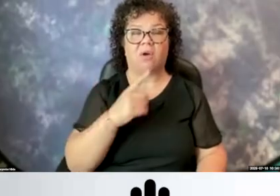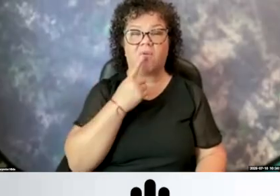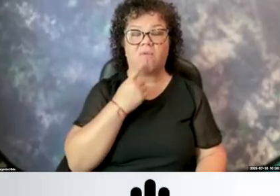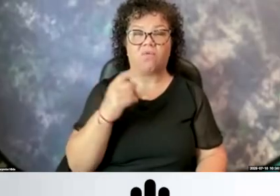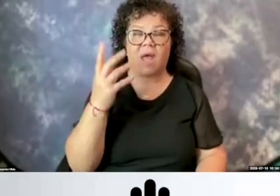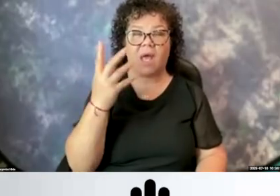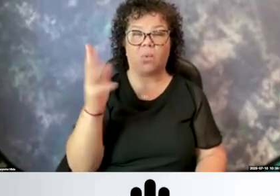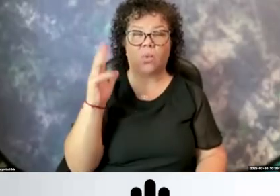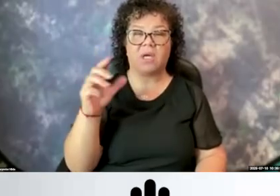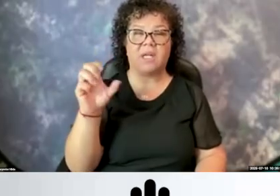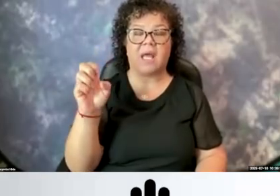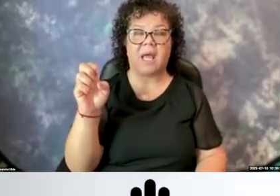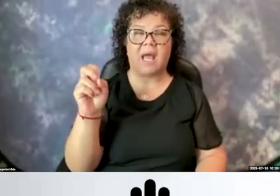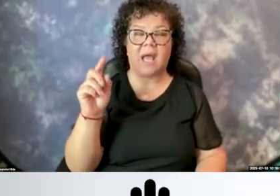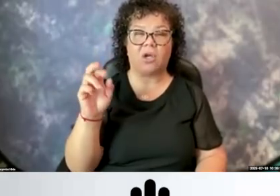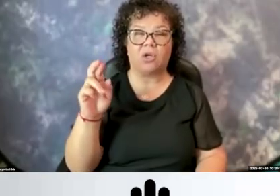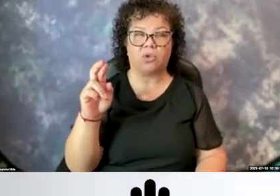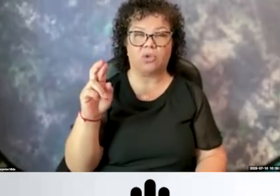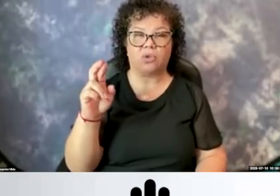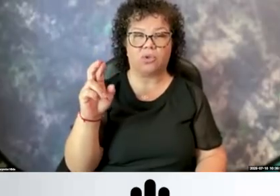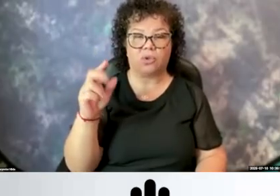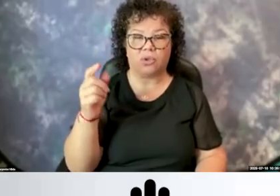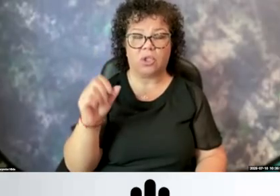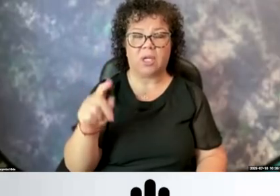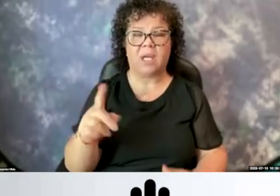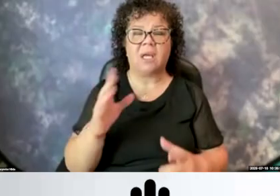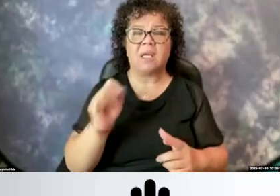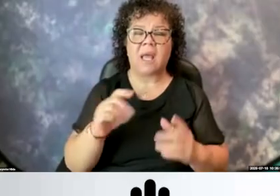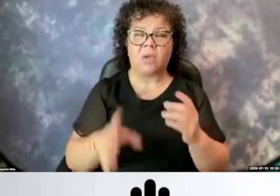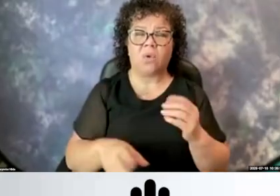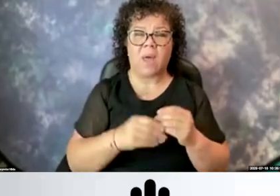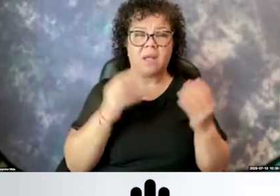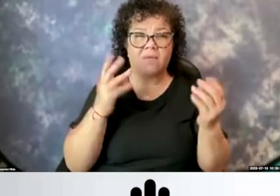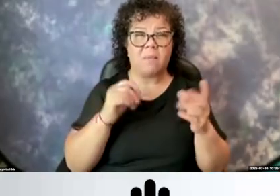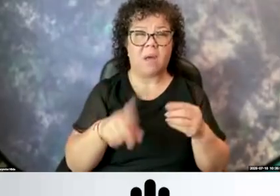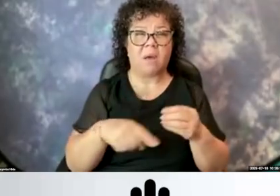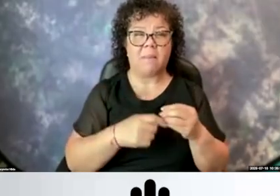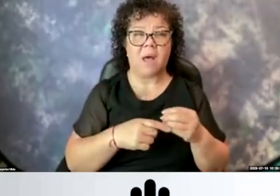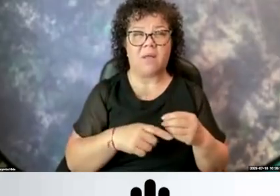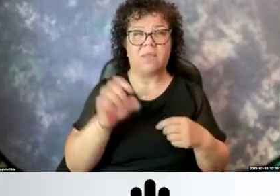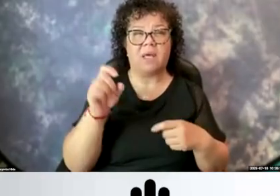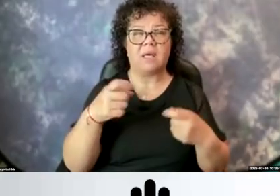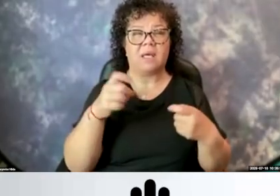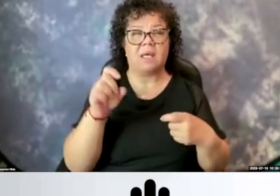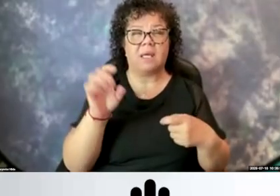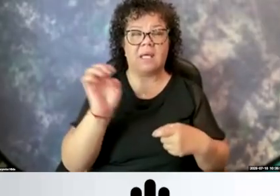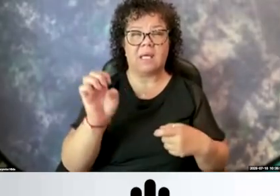an update on the e-bike solicitation? The e-bike solicitation is currently in development, and we